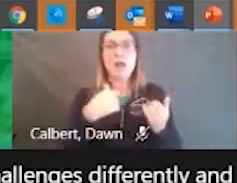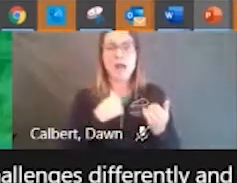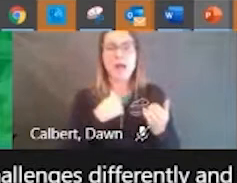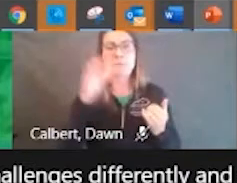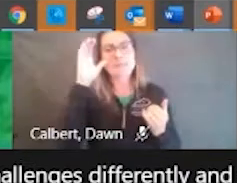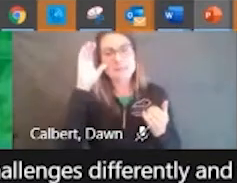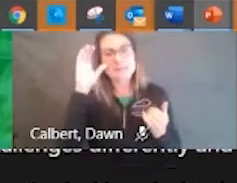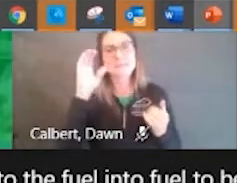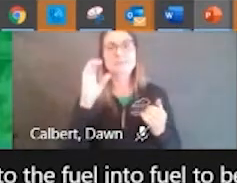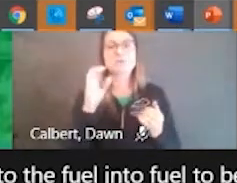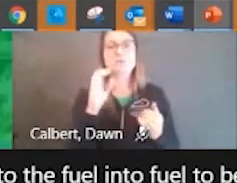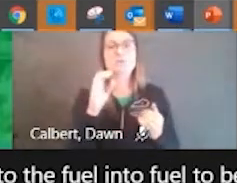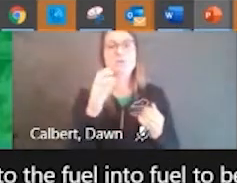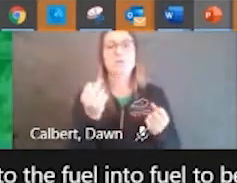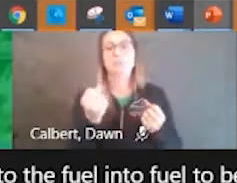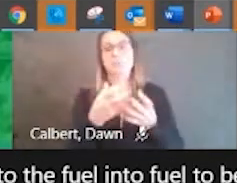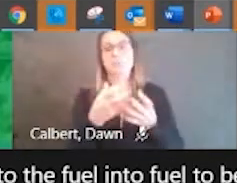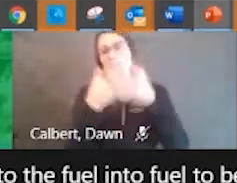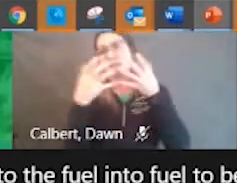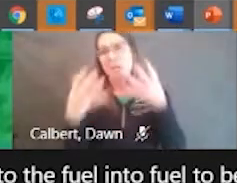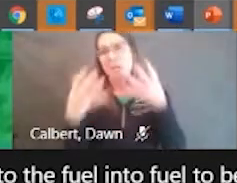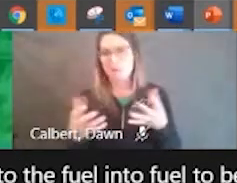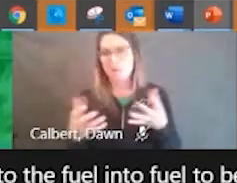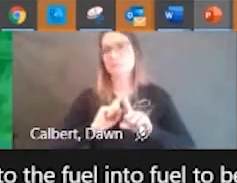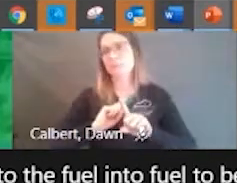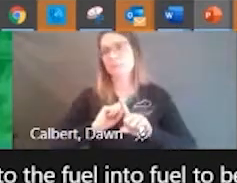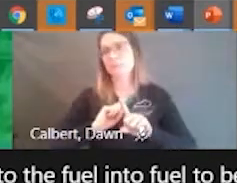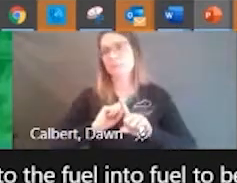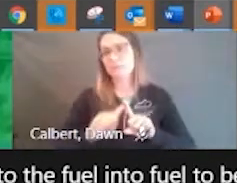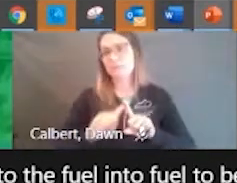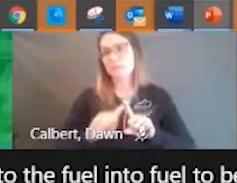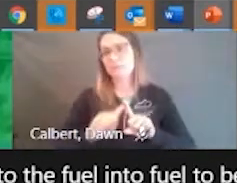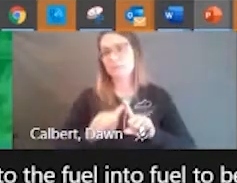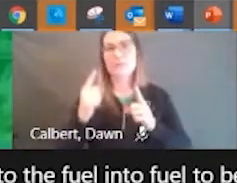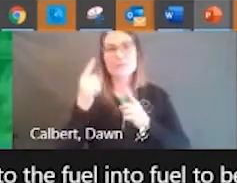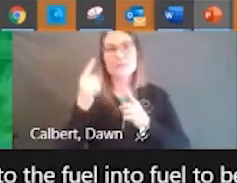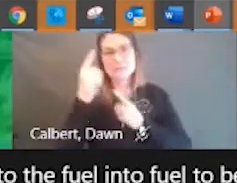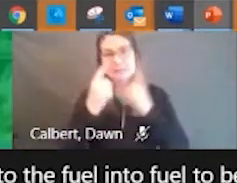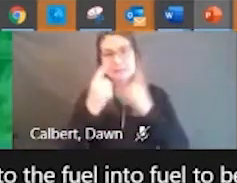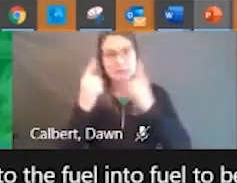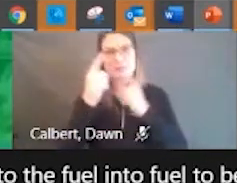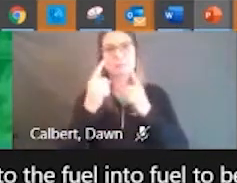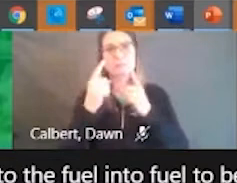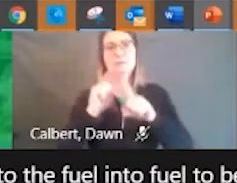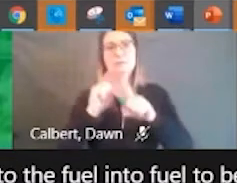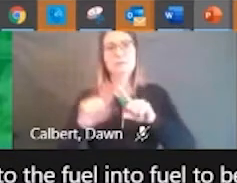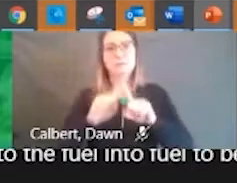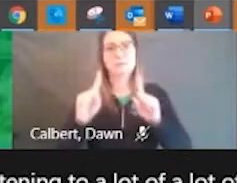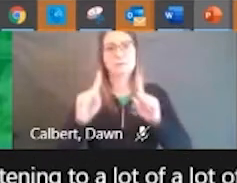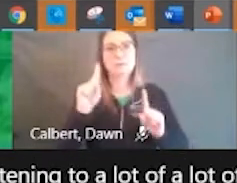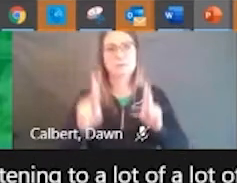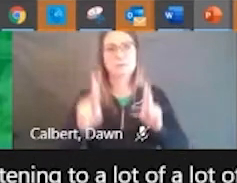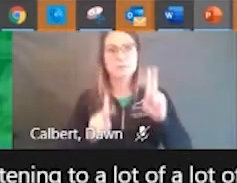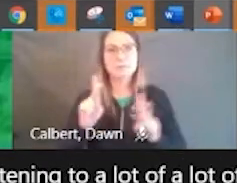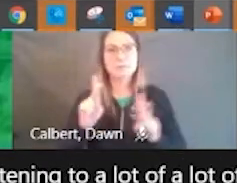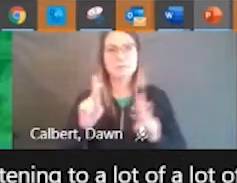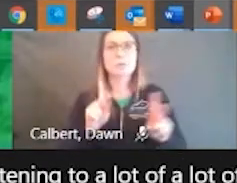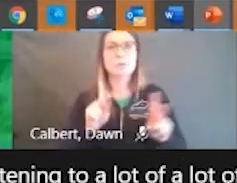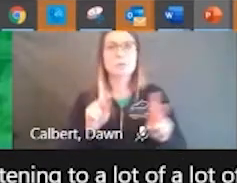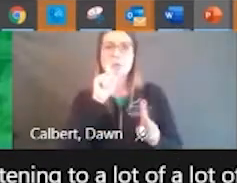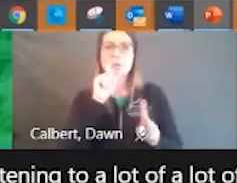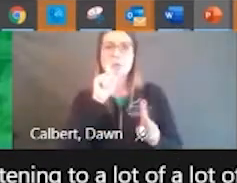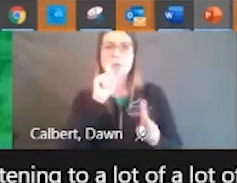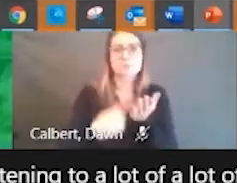to a lot of different thinkers, just different people that speak about mental health.